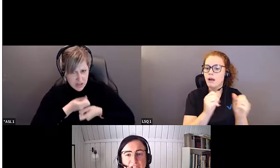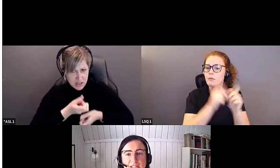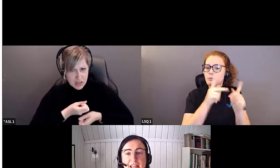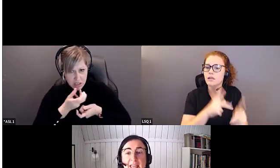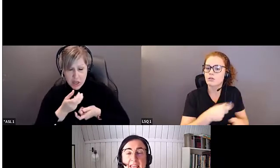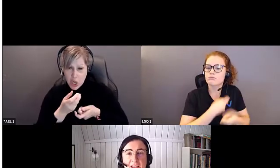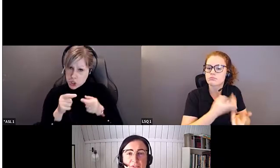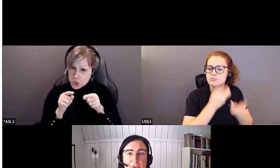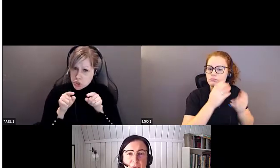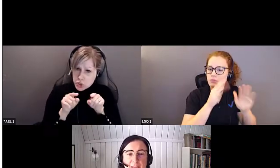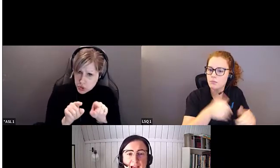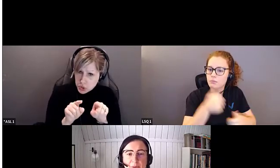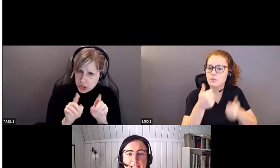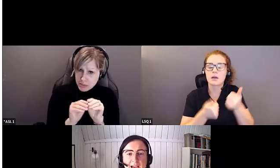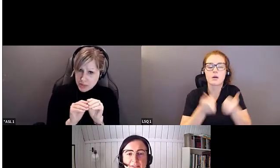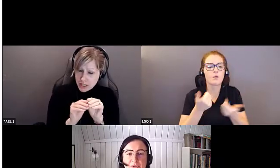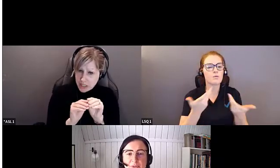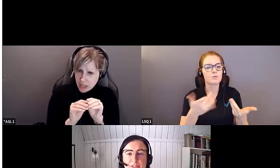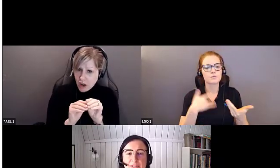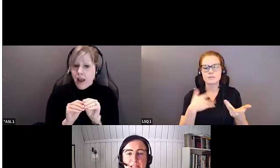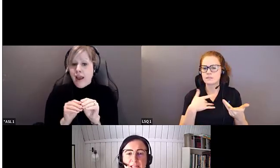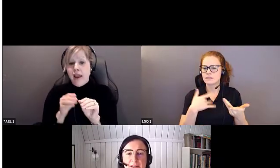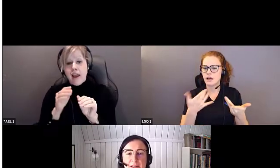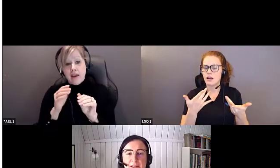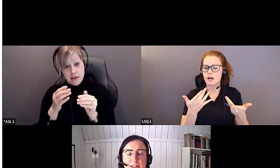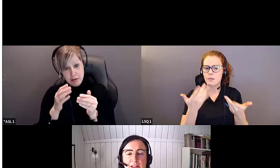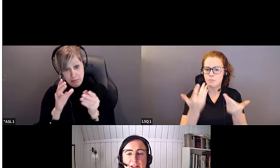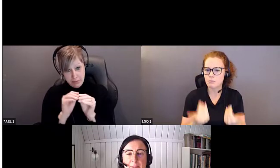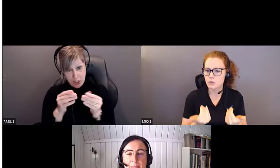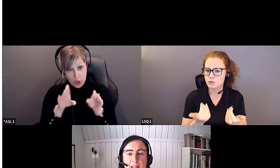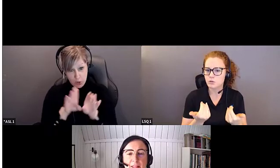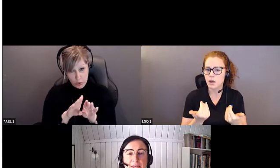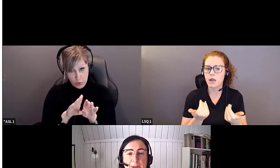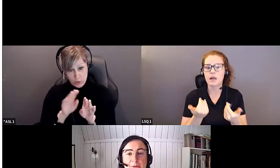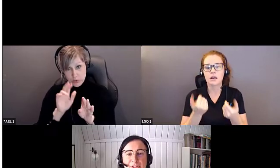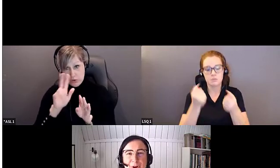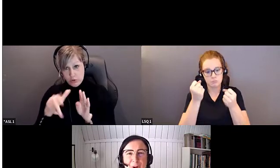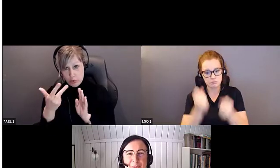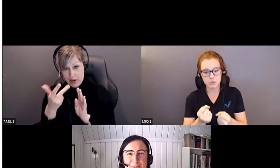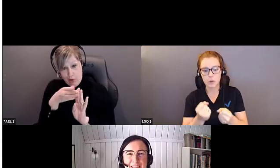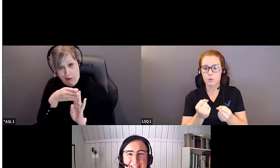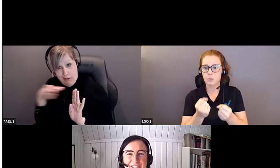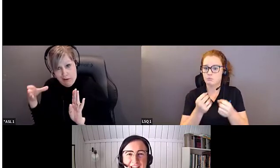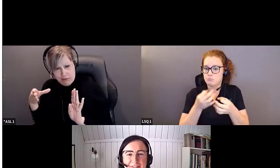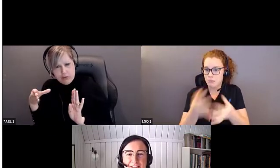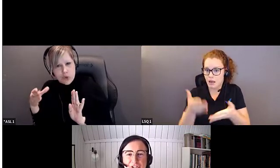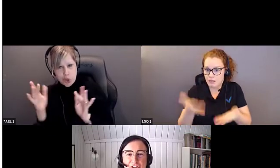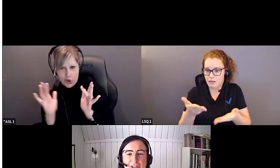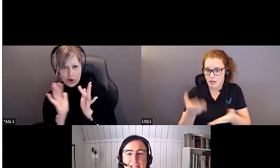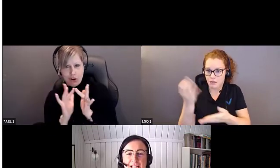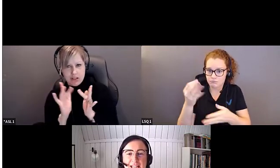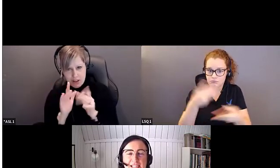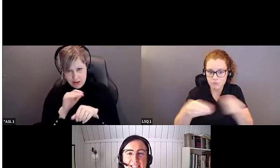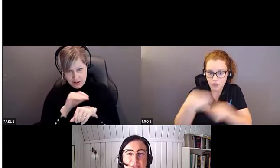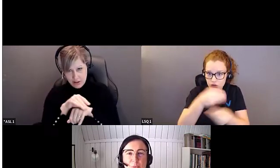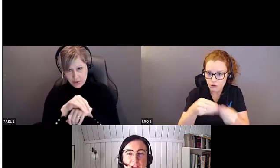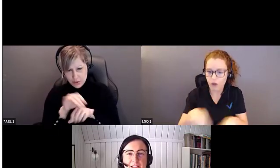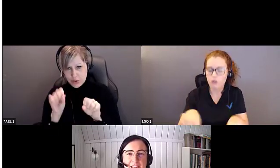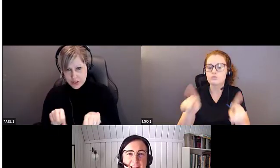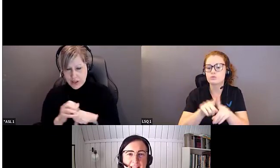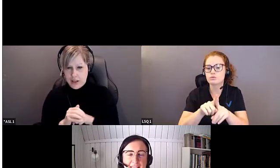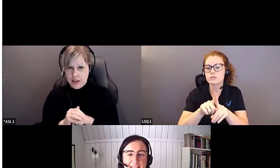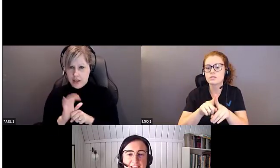the session and for 3 hours afterwards. The number to call will be in the chat feature, and it